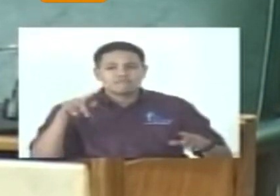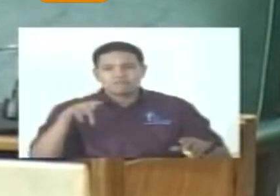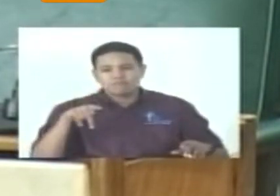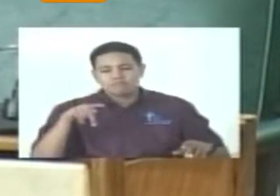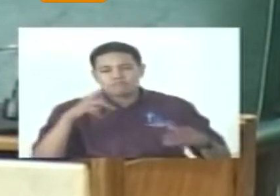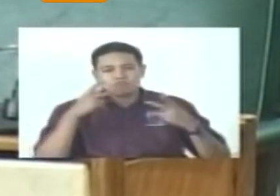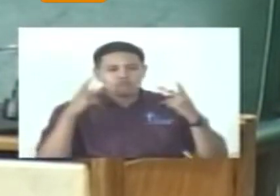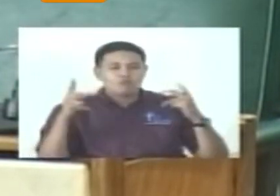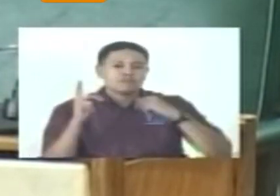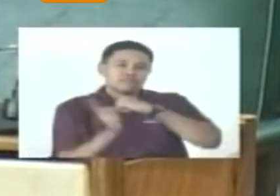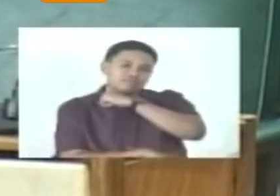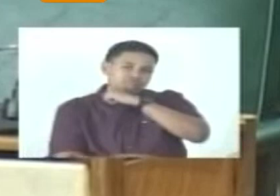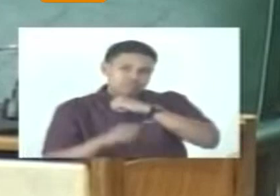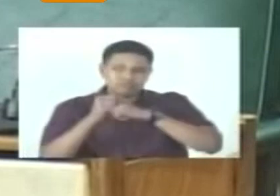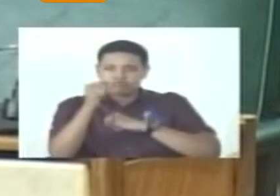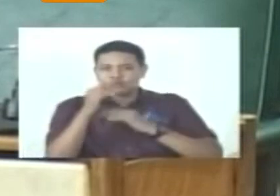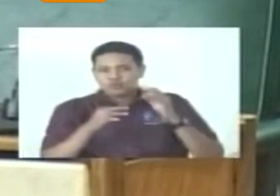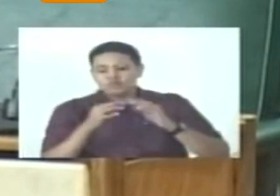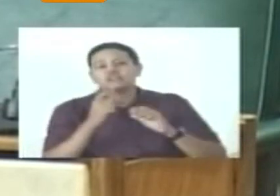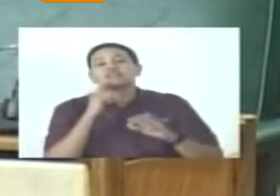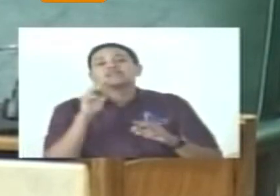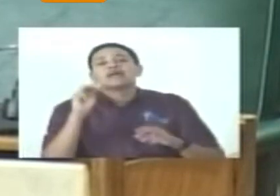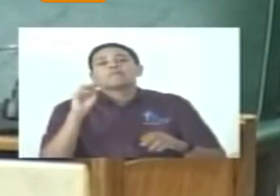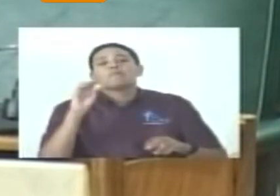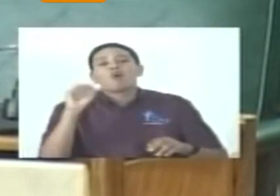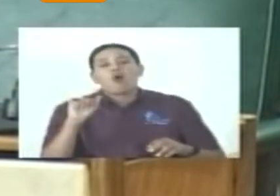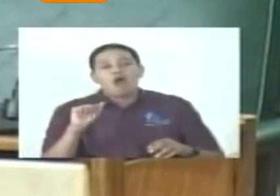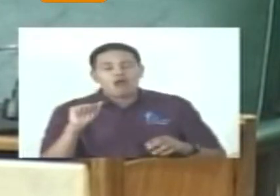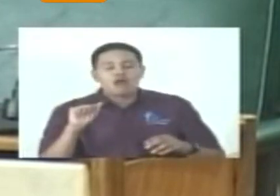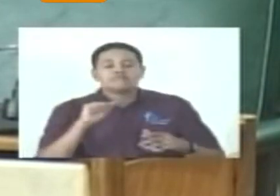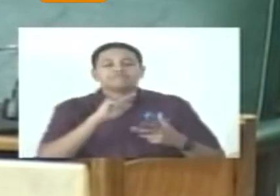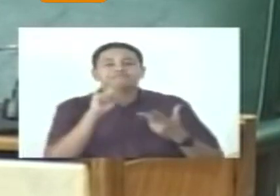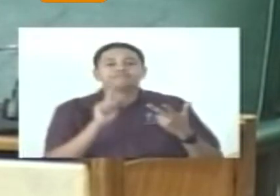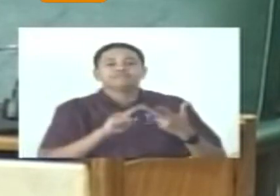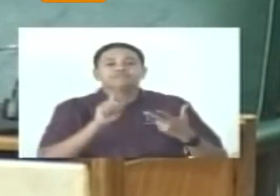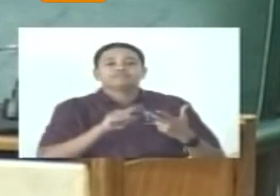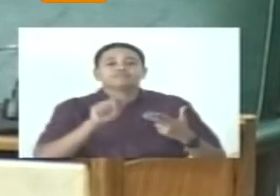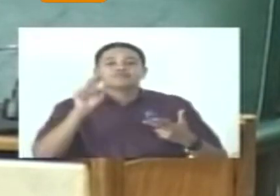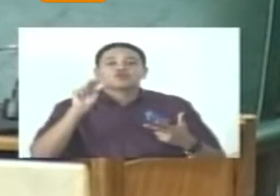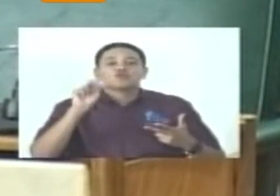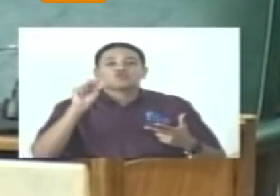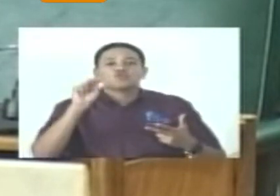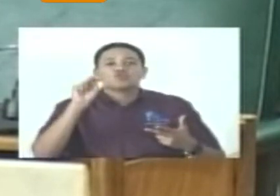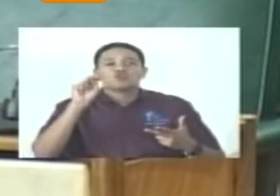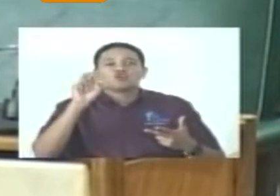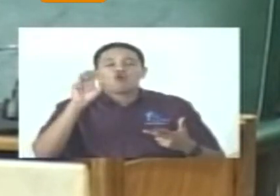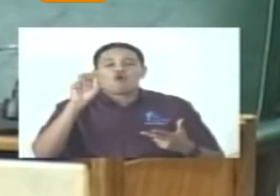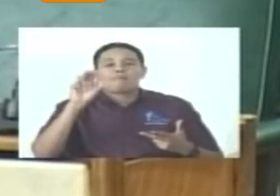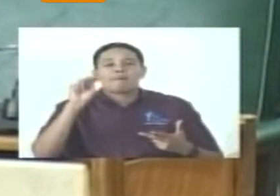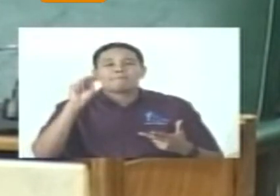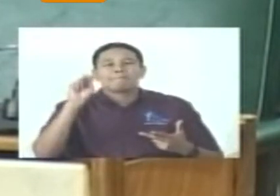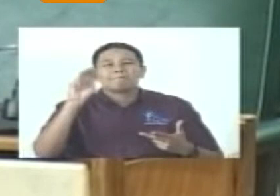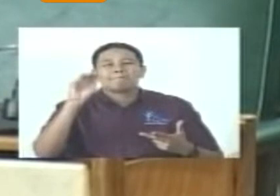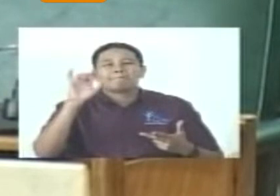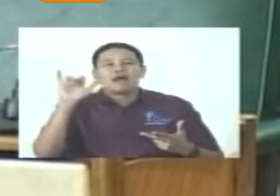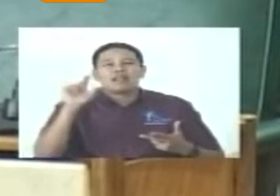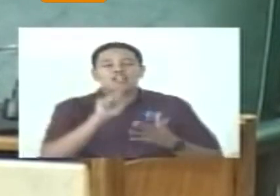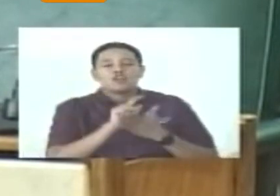Prosecutions, the Major Organized Crime and Anti-Corruption Agency, the Norman Manley Law School,